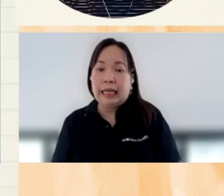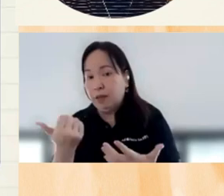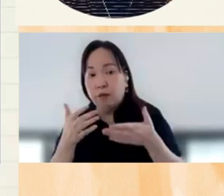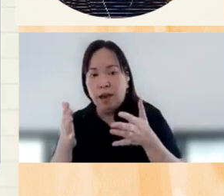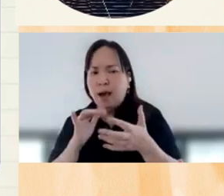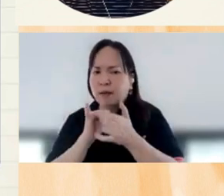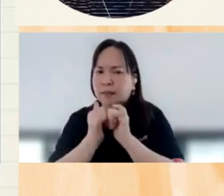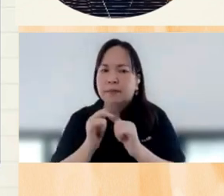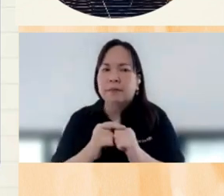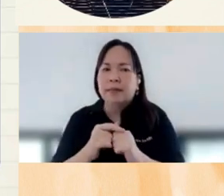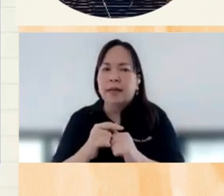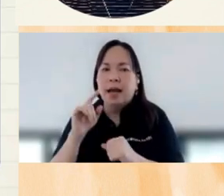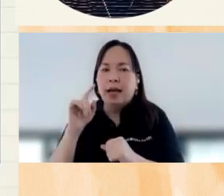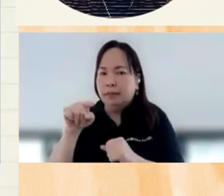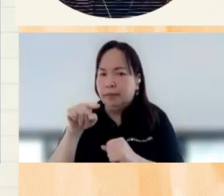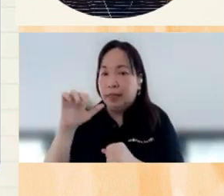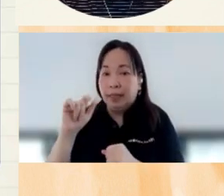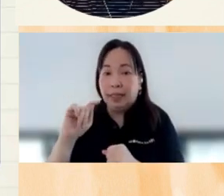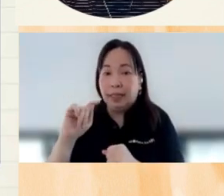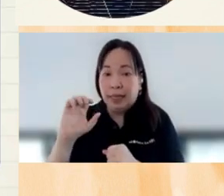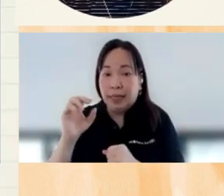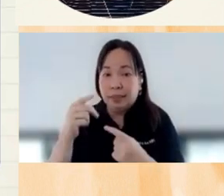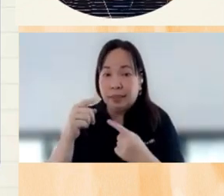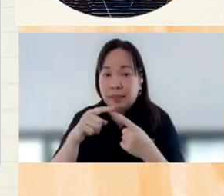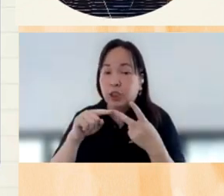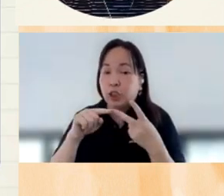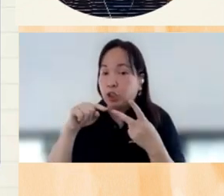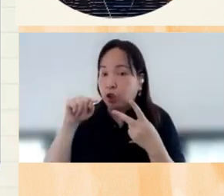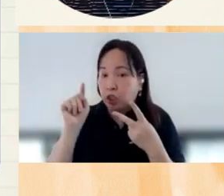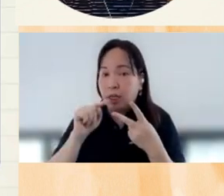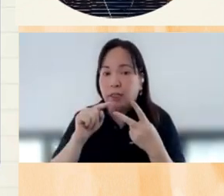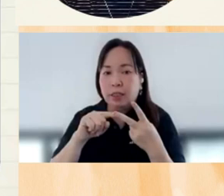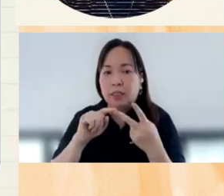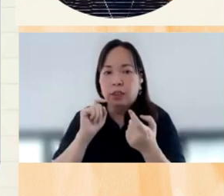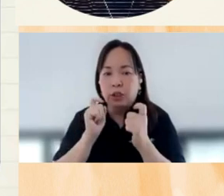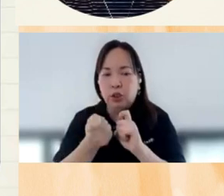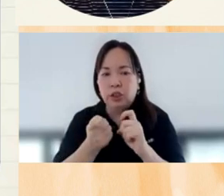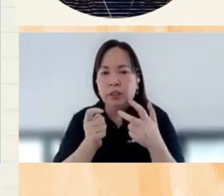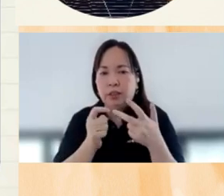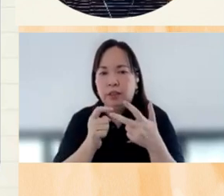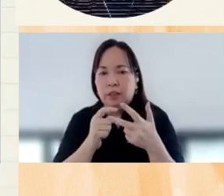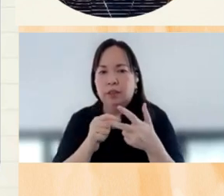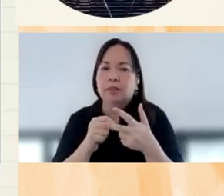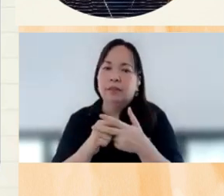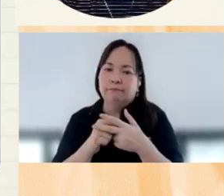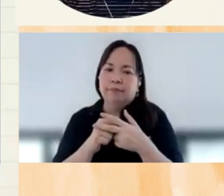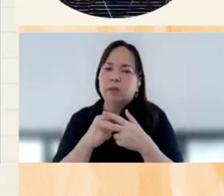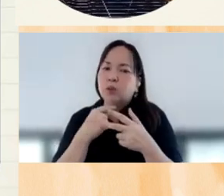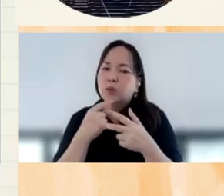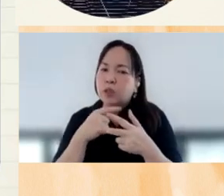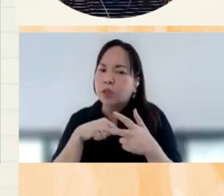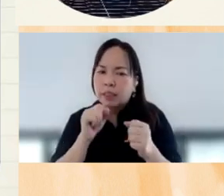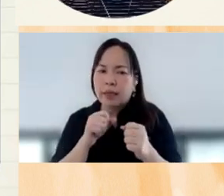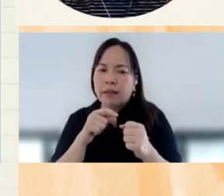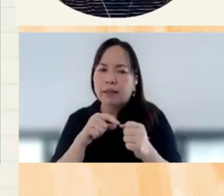behavioral coping skill used to manage and reframe negative or unhelpful